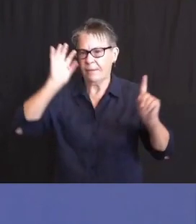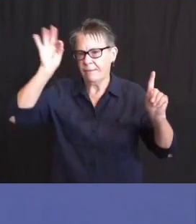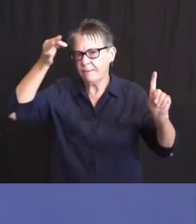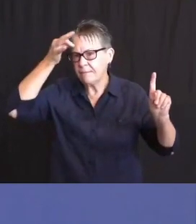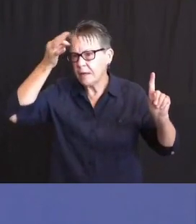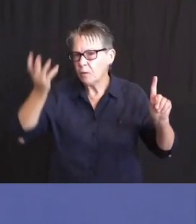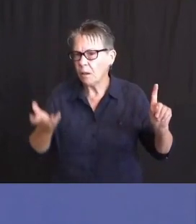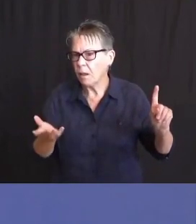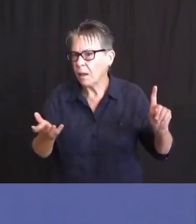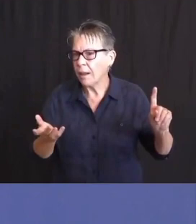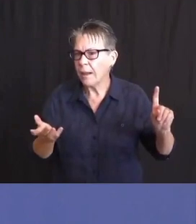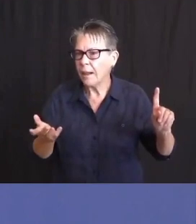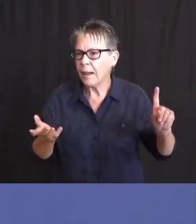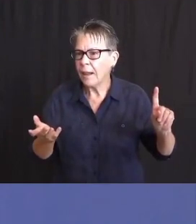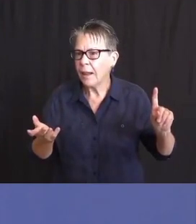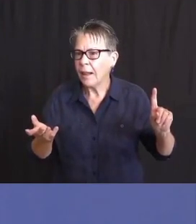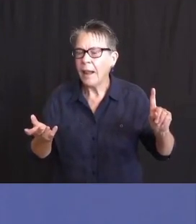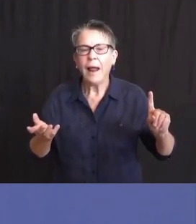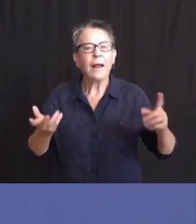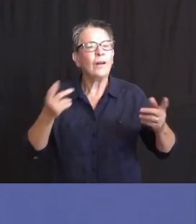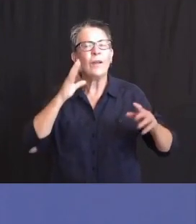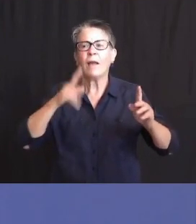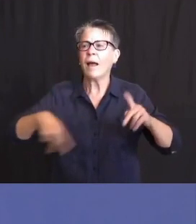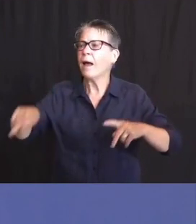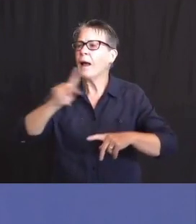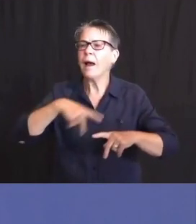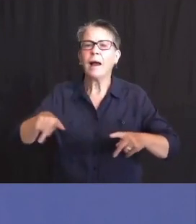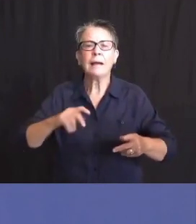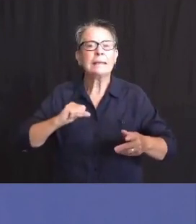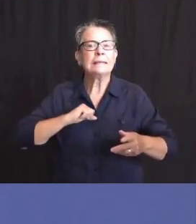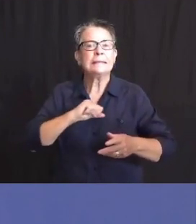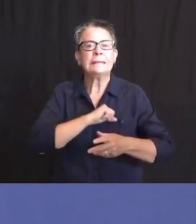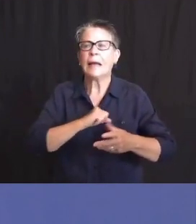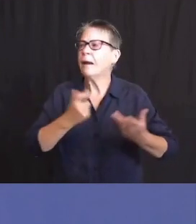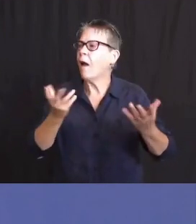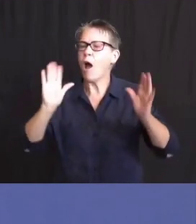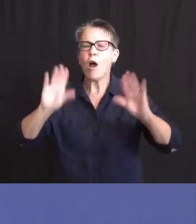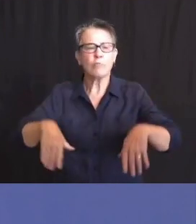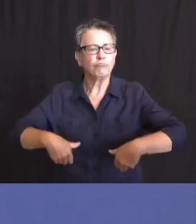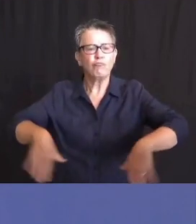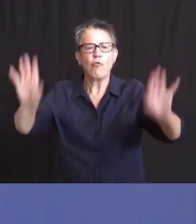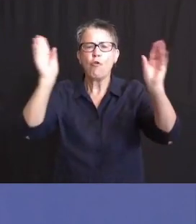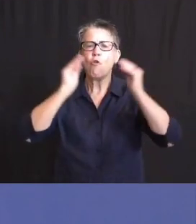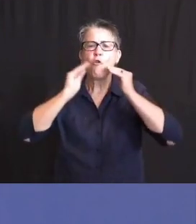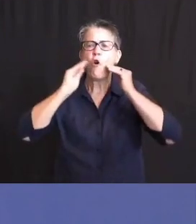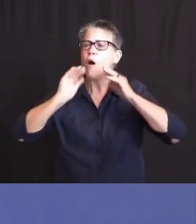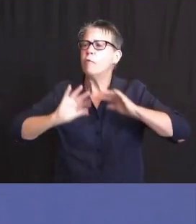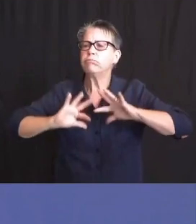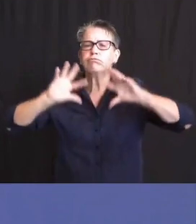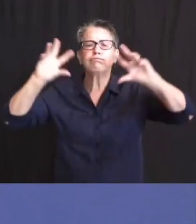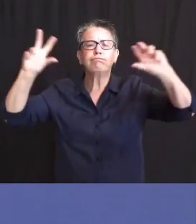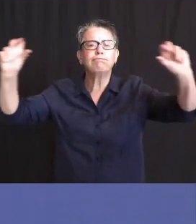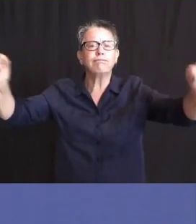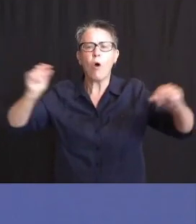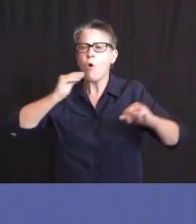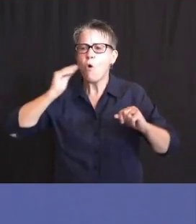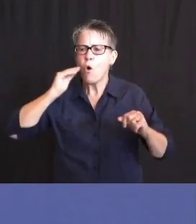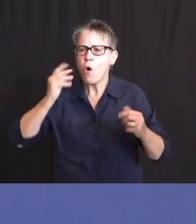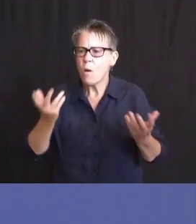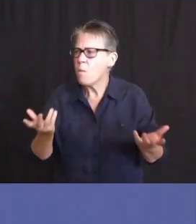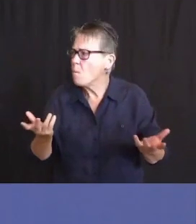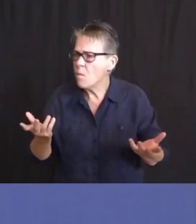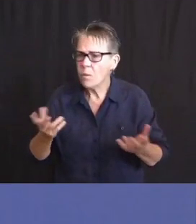ship in the Senate, leaving individuals hanging who are barely hanging on by a thread, but you got states all over the country that are